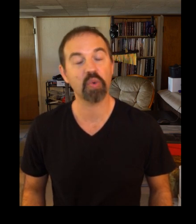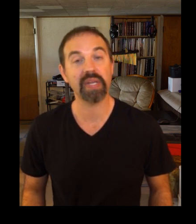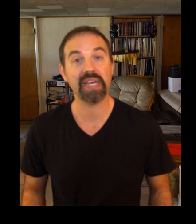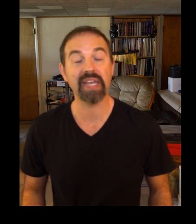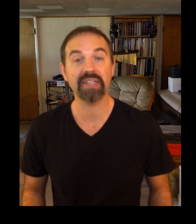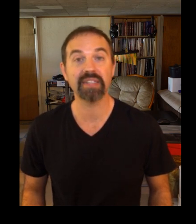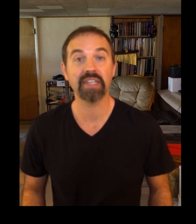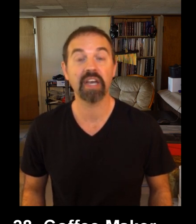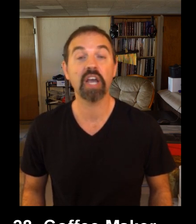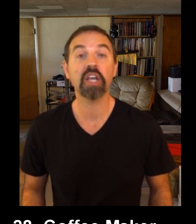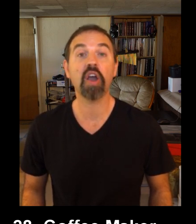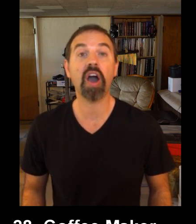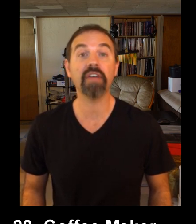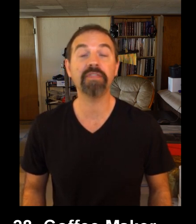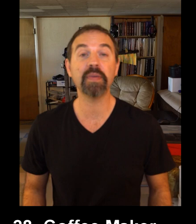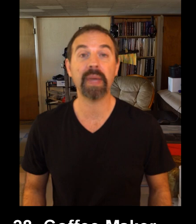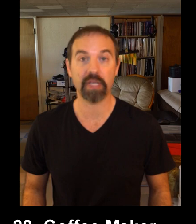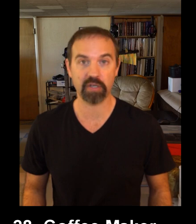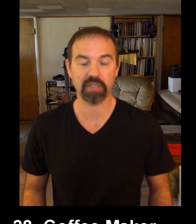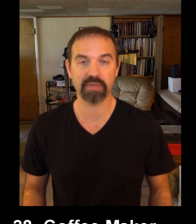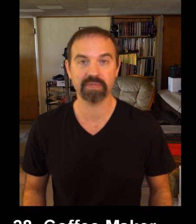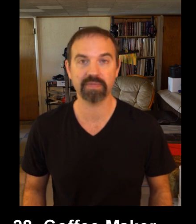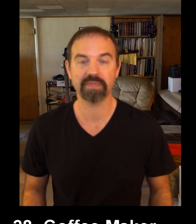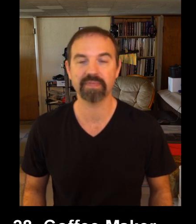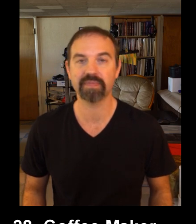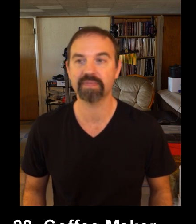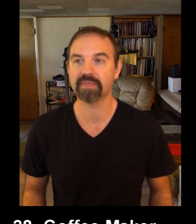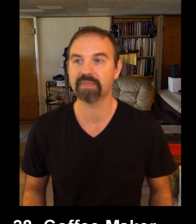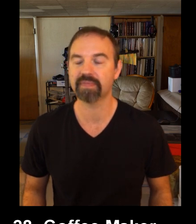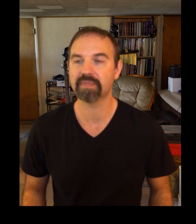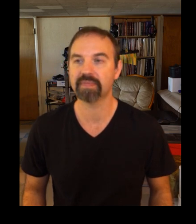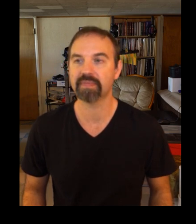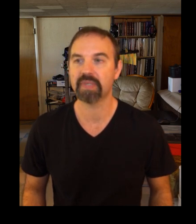Number 28, coffee maker.